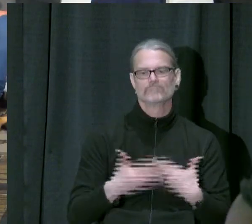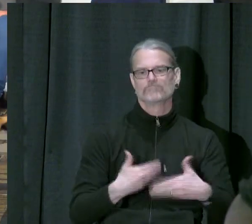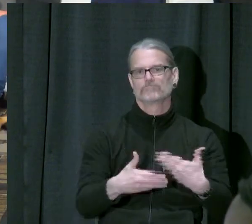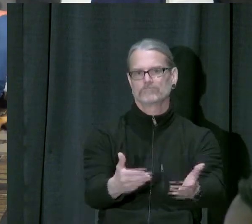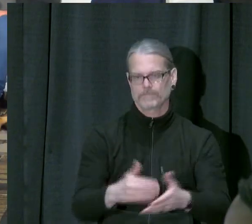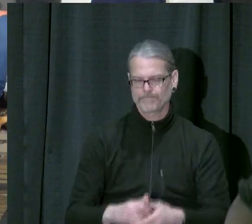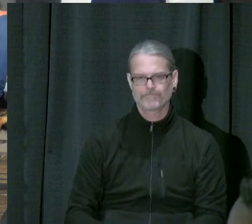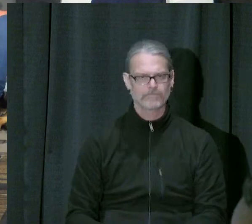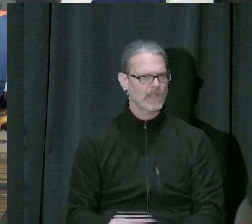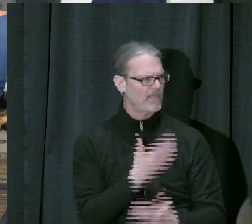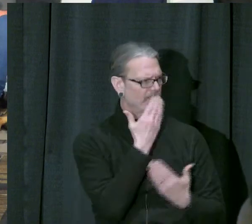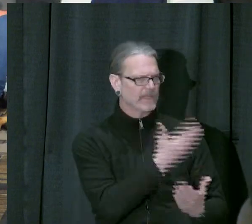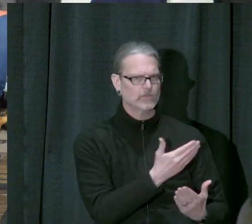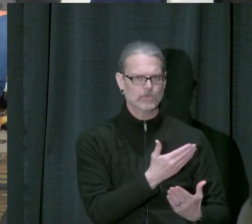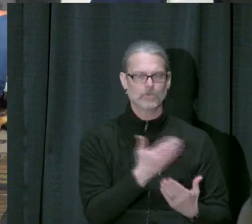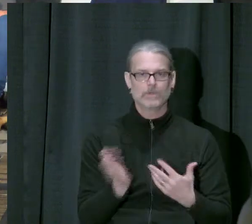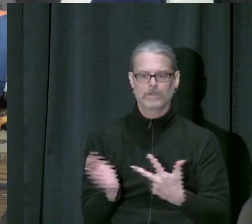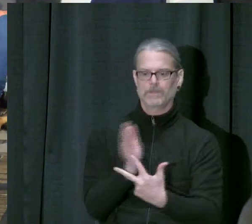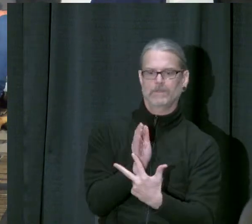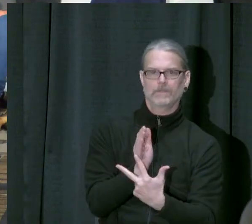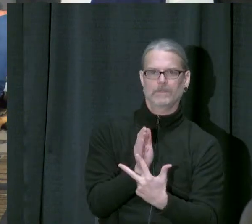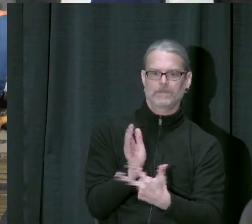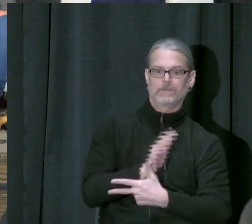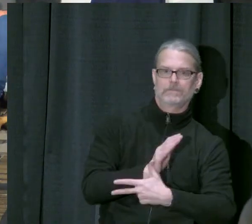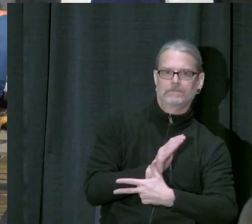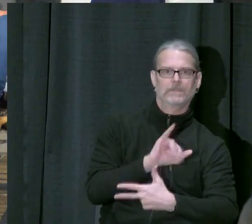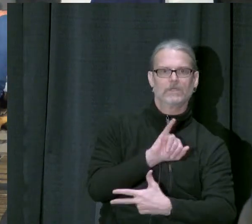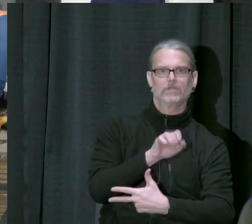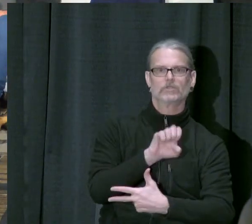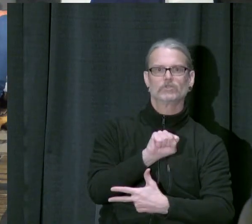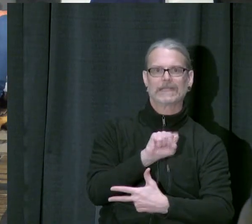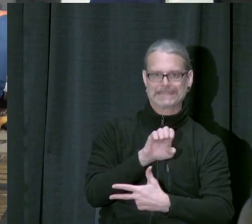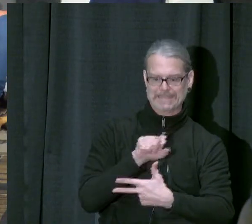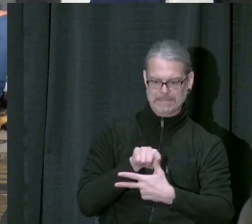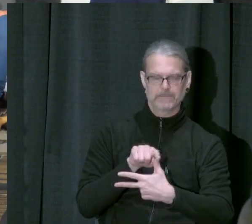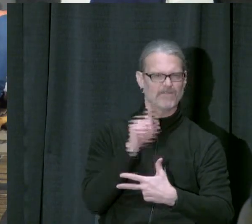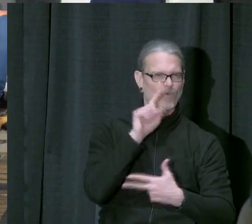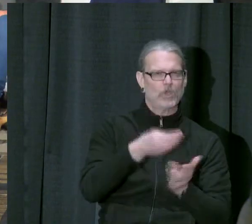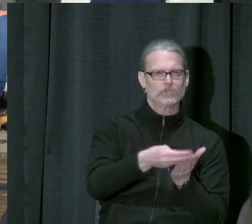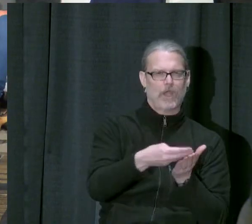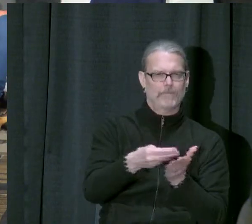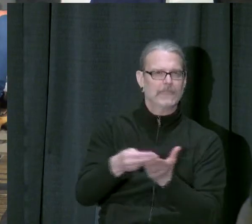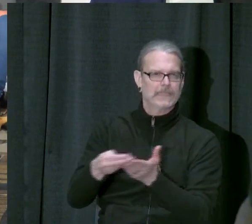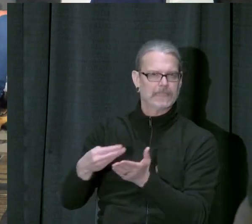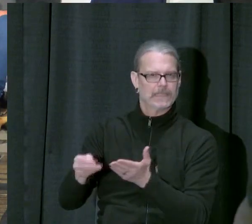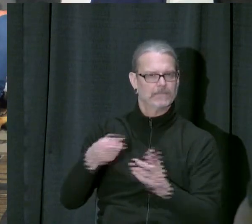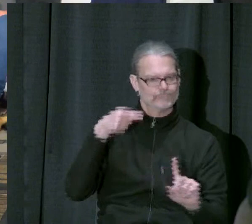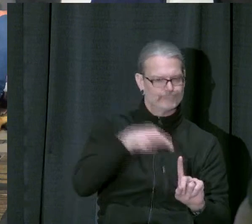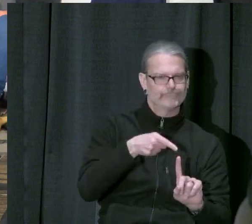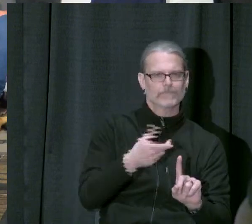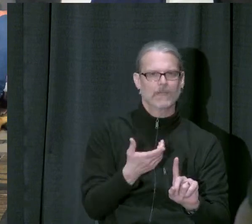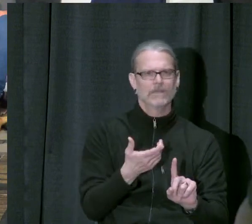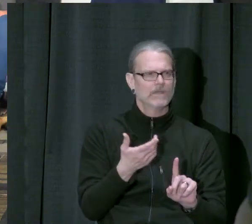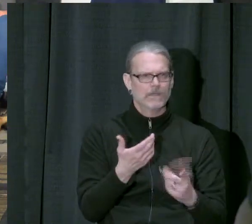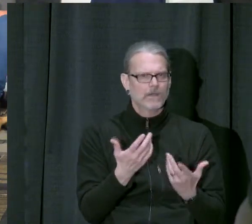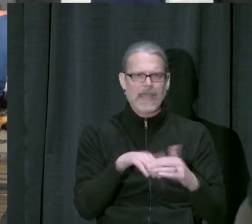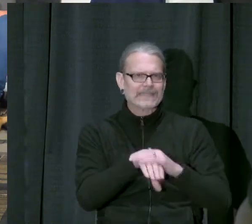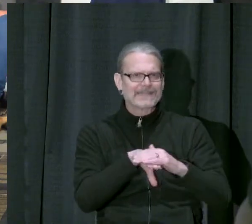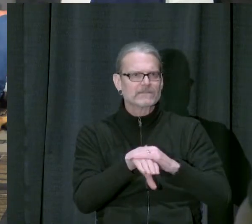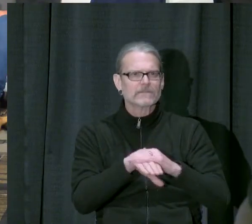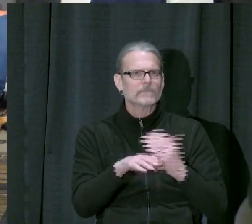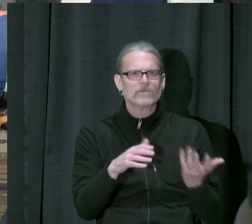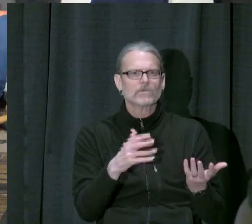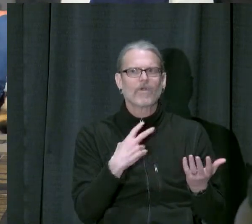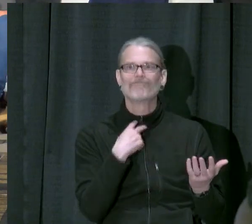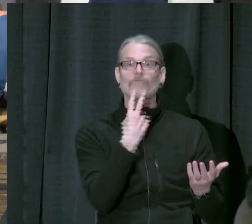Thank you so much. And Jesse, so sort of drilling down into the shopping part of it, like what does accessible